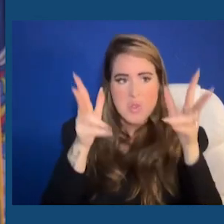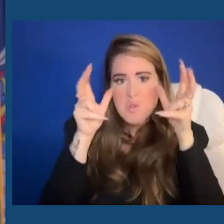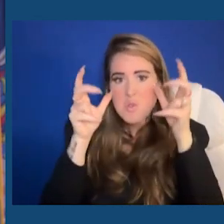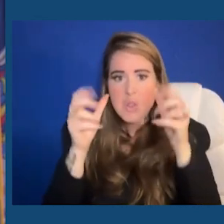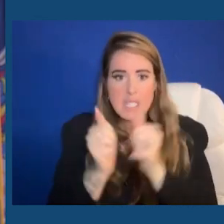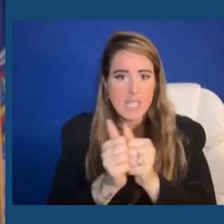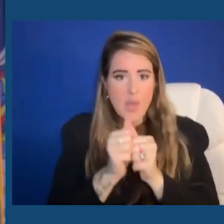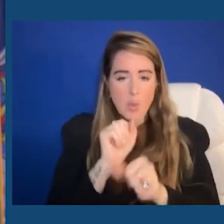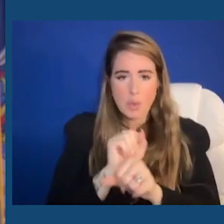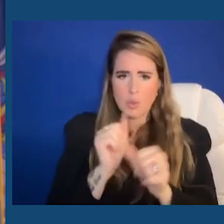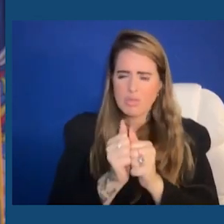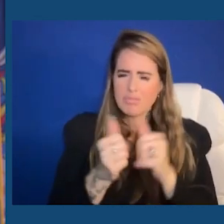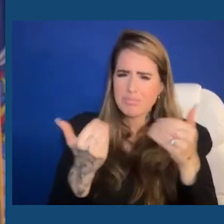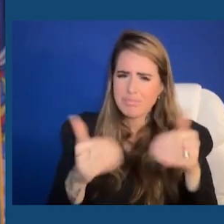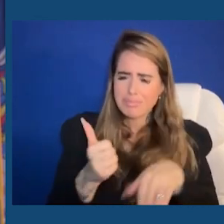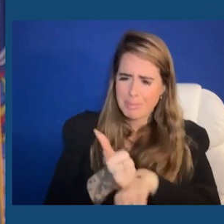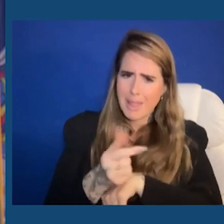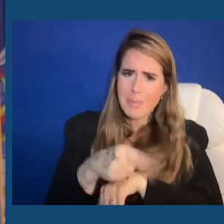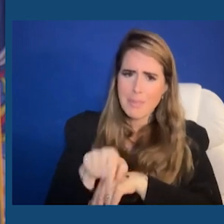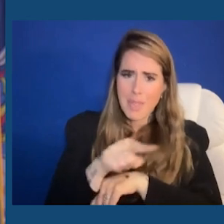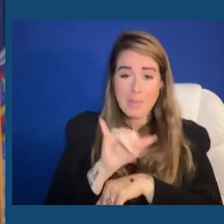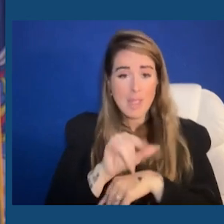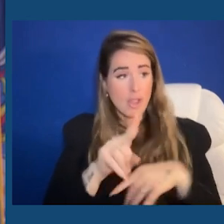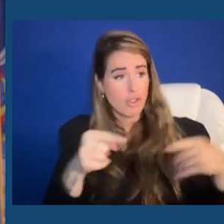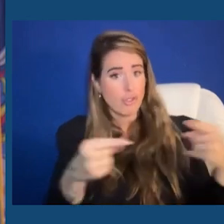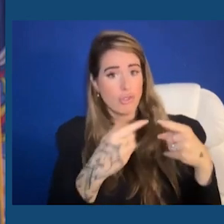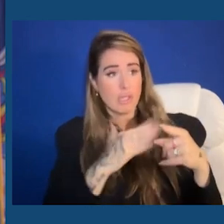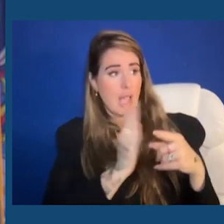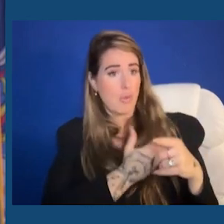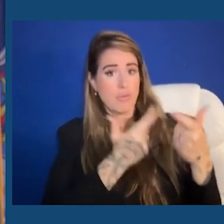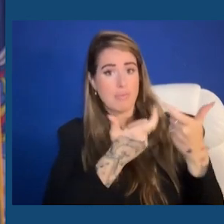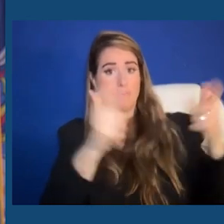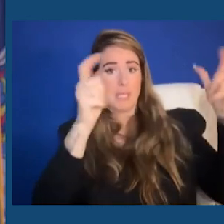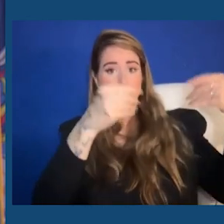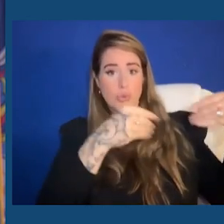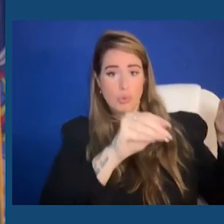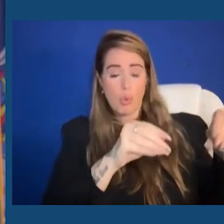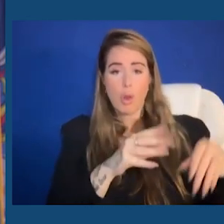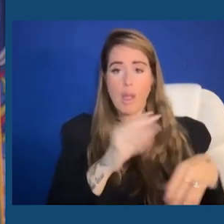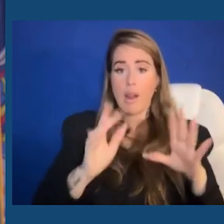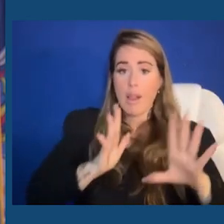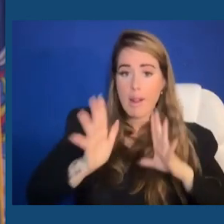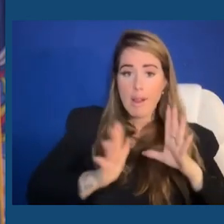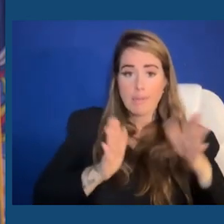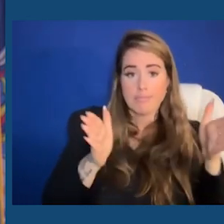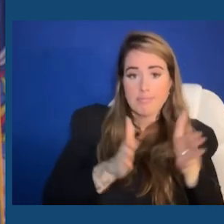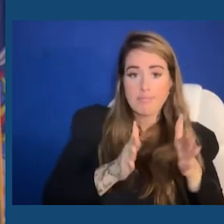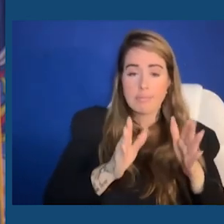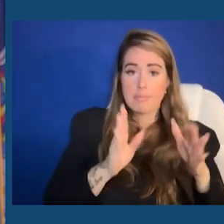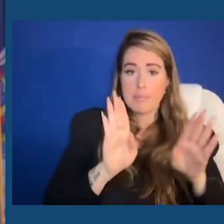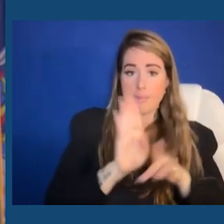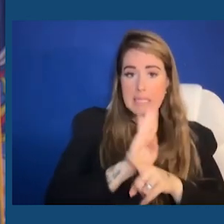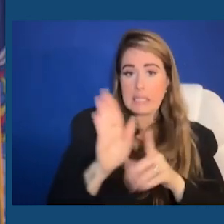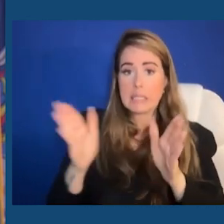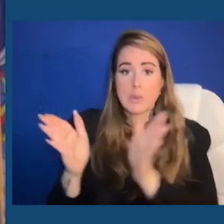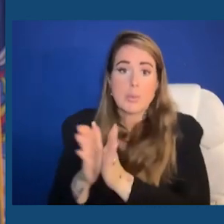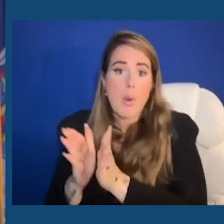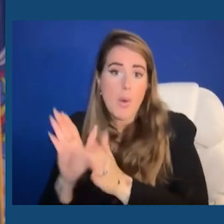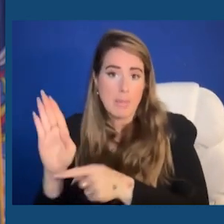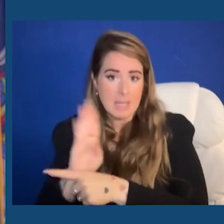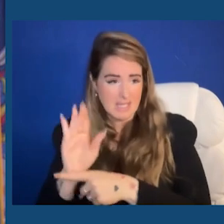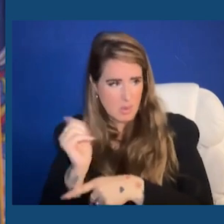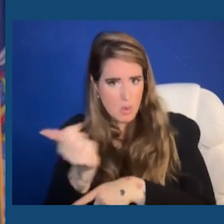retail businesses, from the big box stores to the luxury retailers to the small businesses. And it also hurts